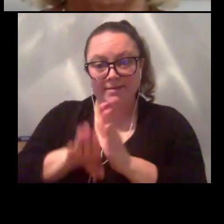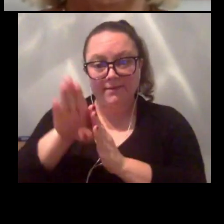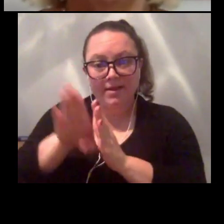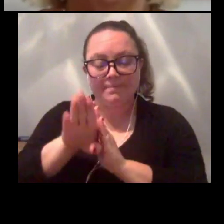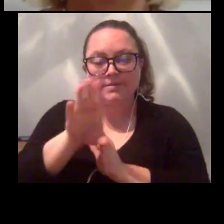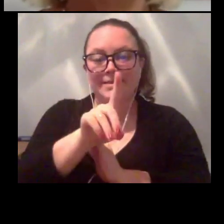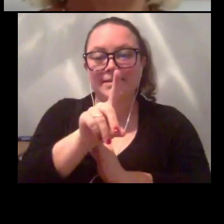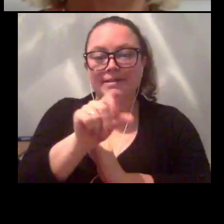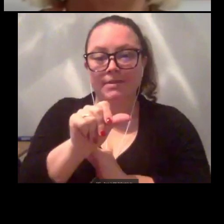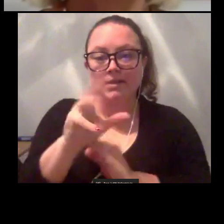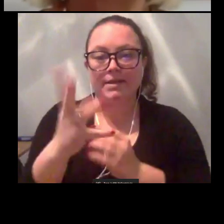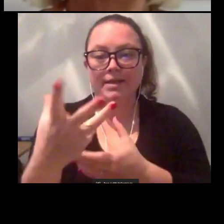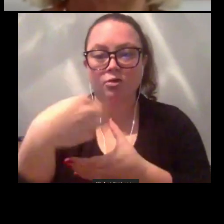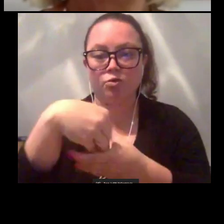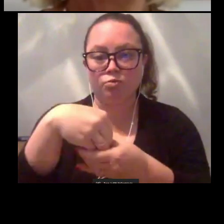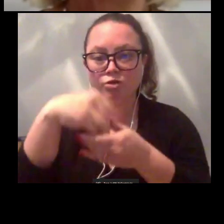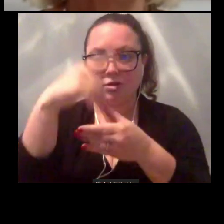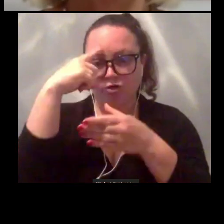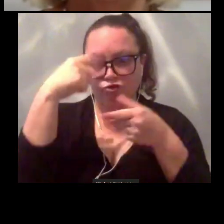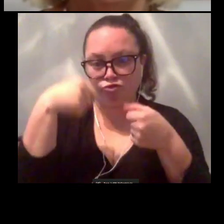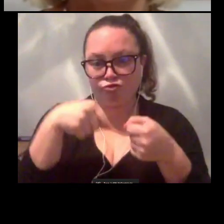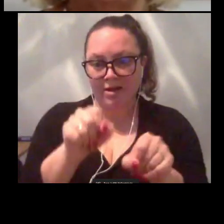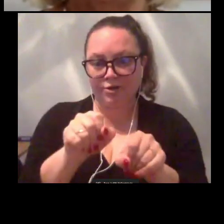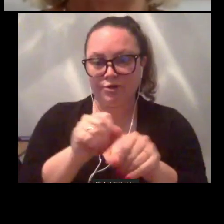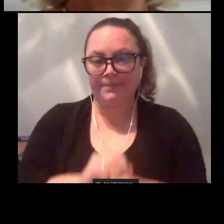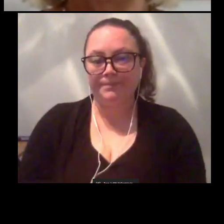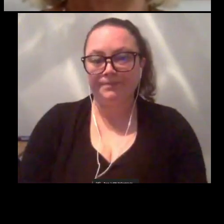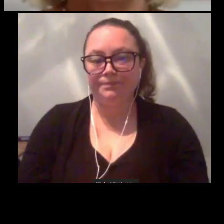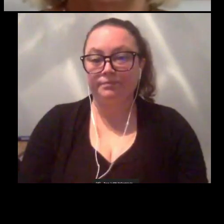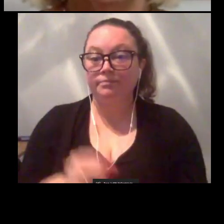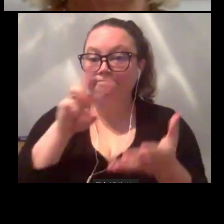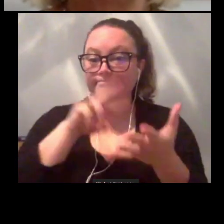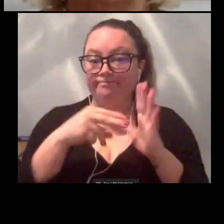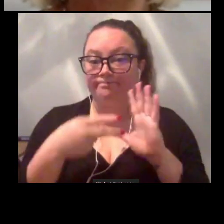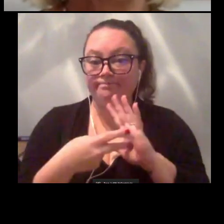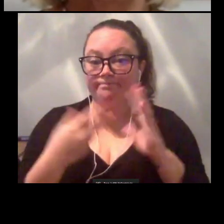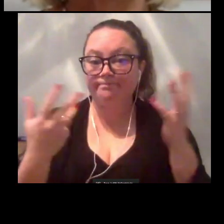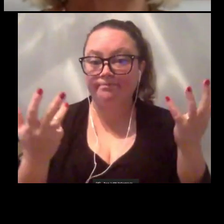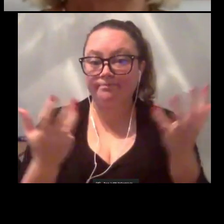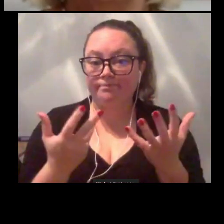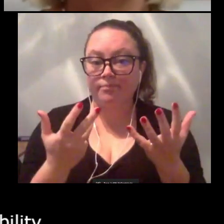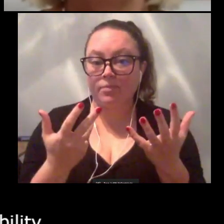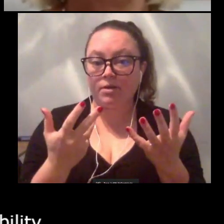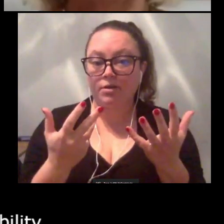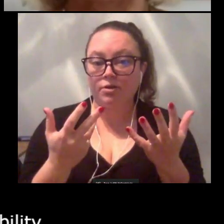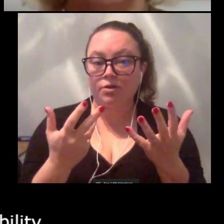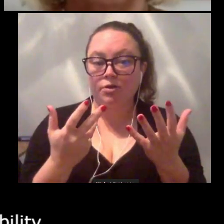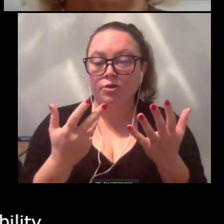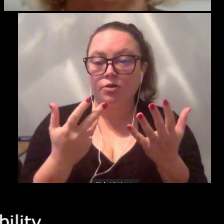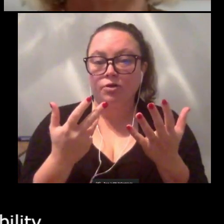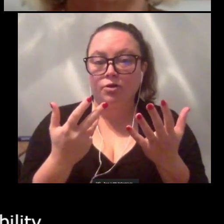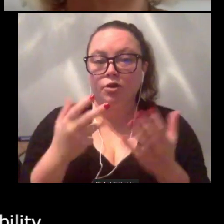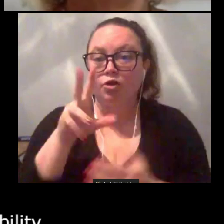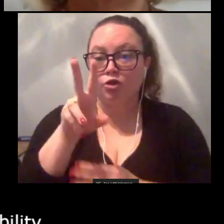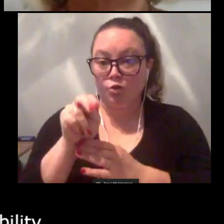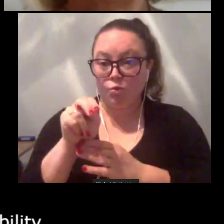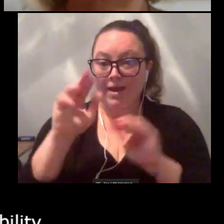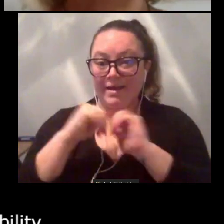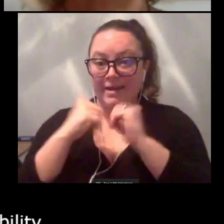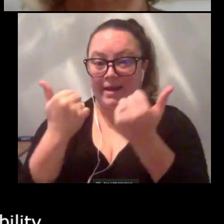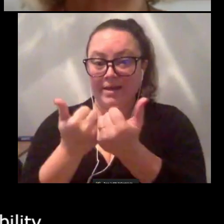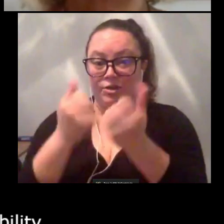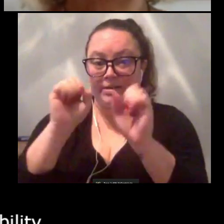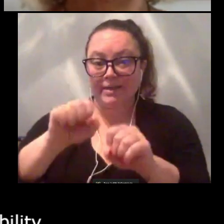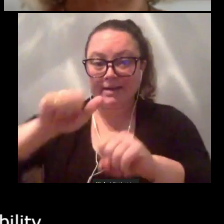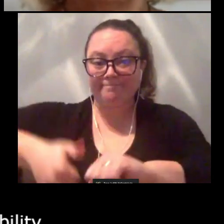strategy, which means that UN agencies set a global example through a policy